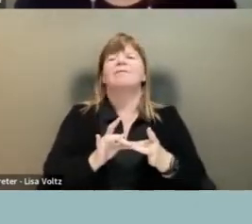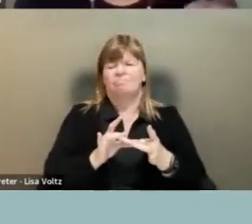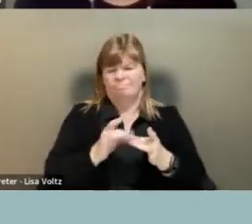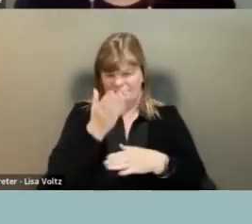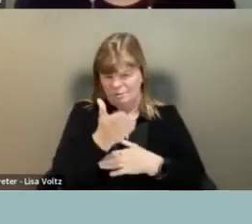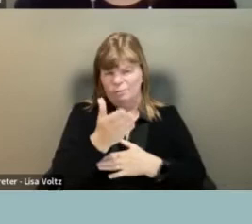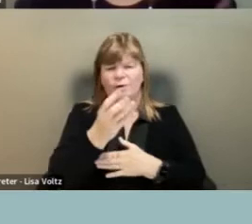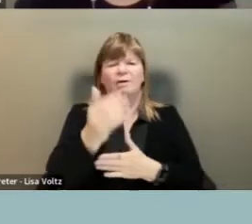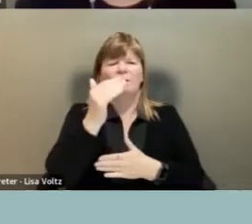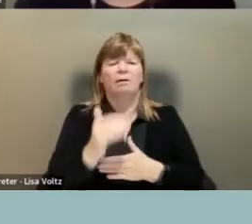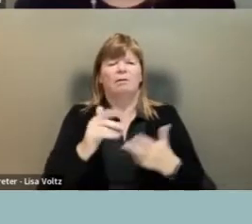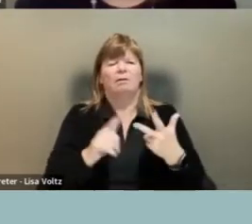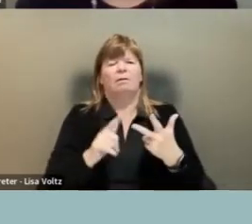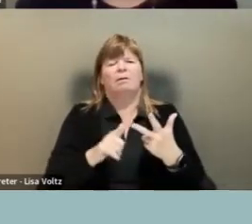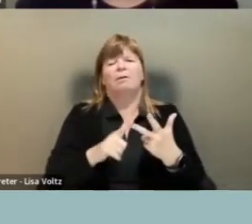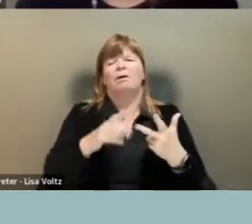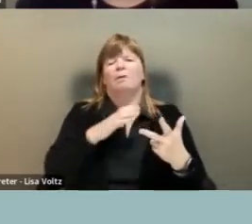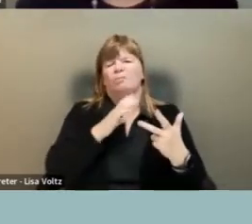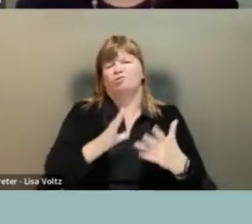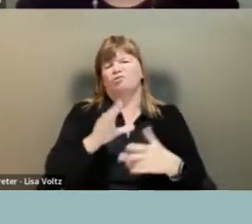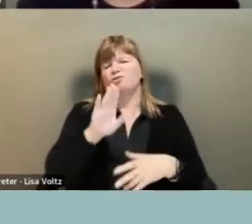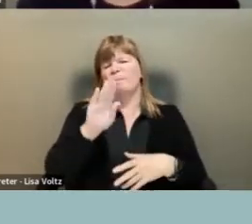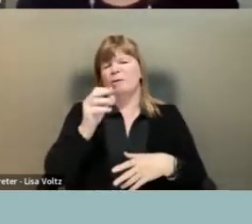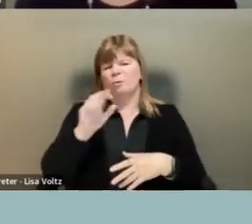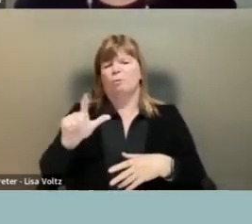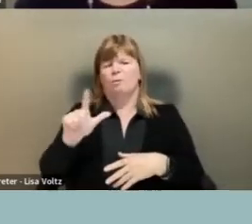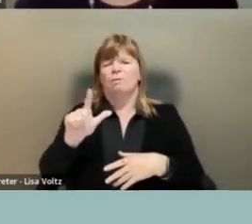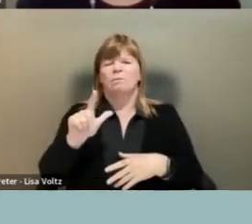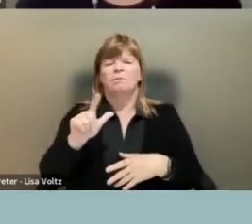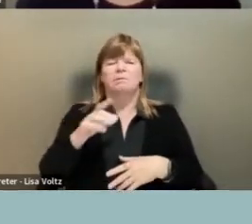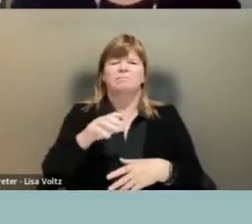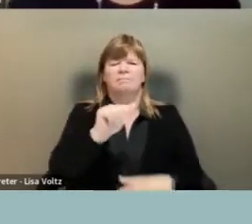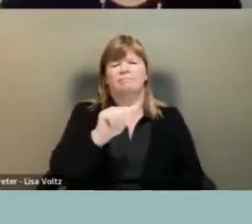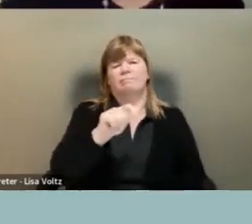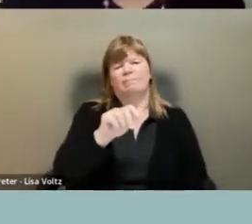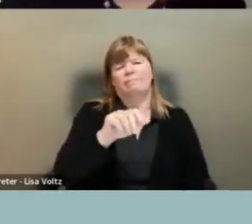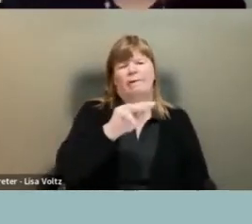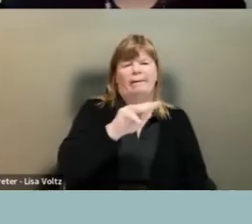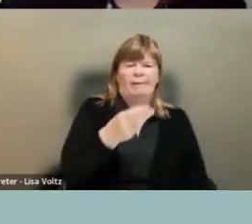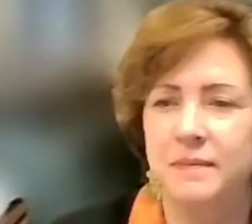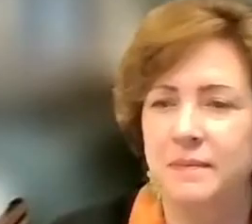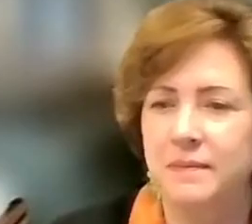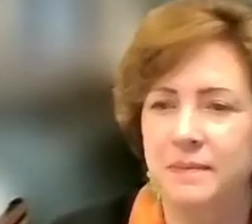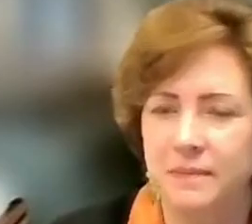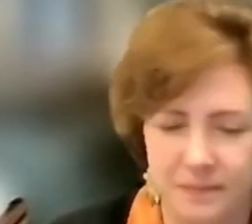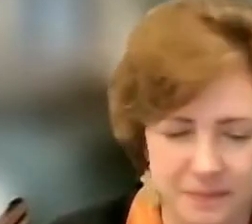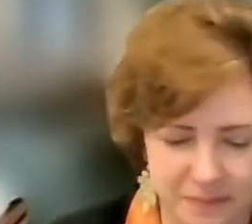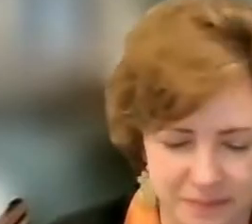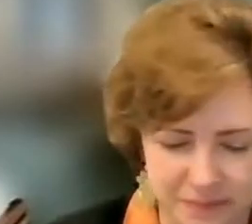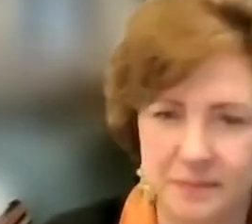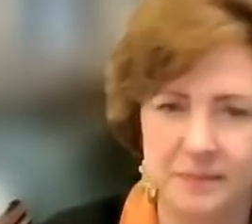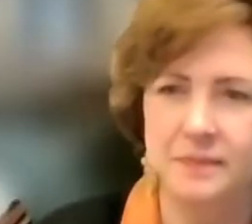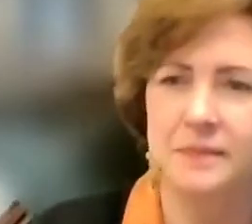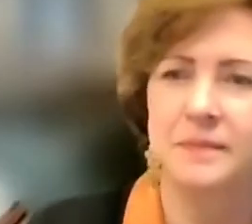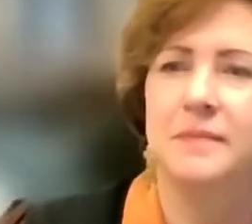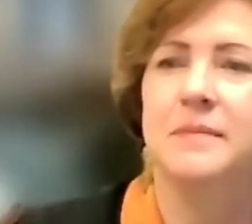those. And also Commissioner Boswell's website, mh.alabama.gov. And we'll open it up for questions, Maria, if